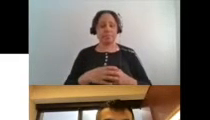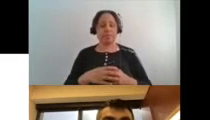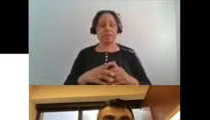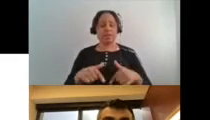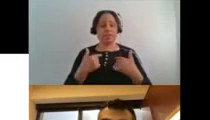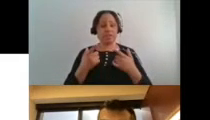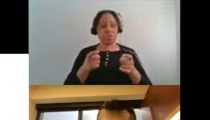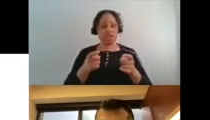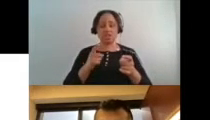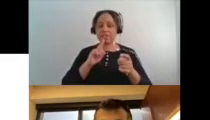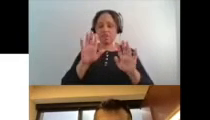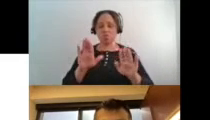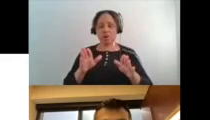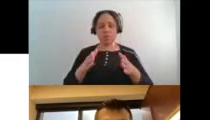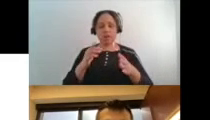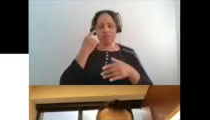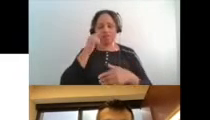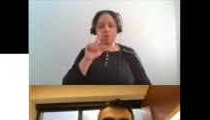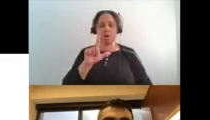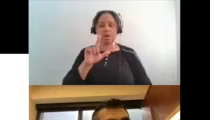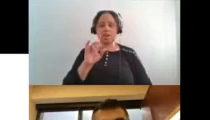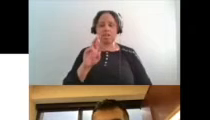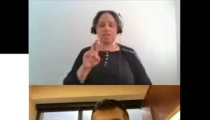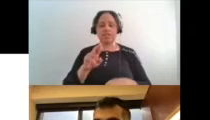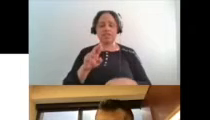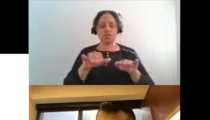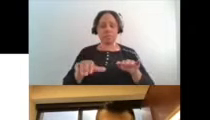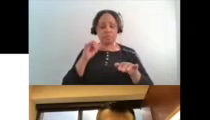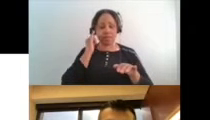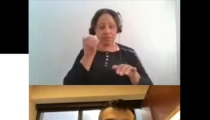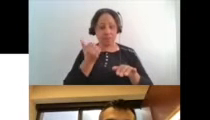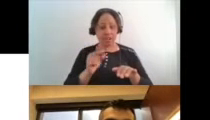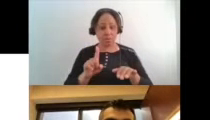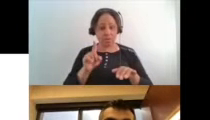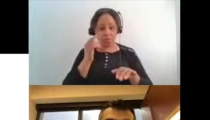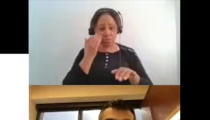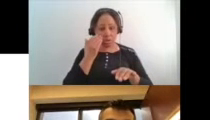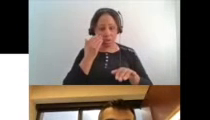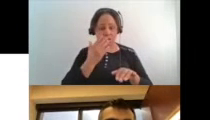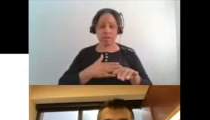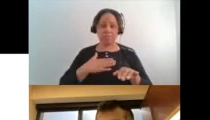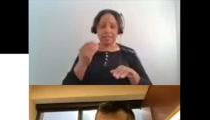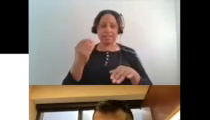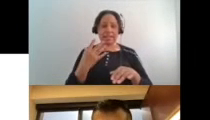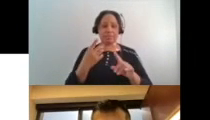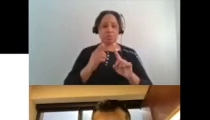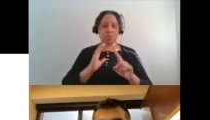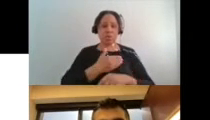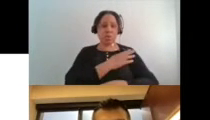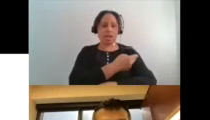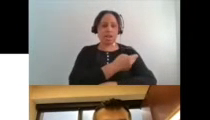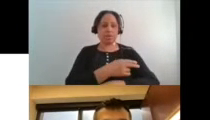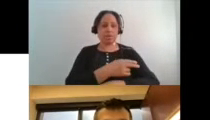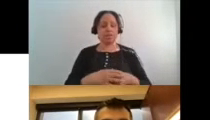have very good outcomes here. So if anybody needs this, please send them our way. Okay, I'm going to briefly touch about